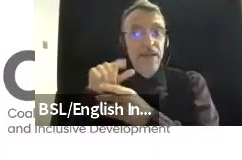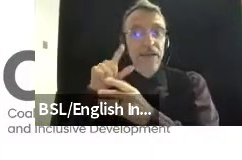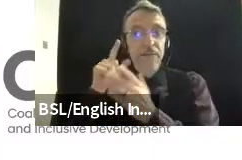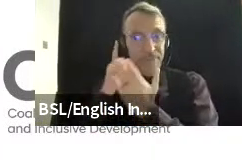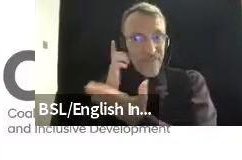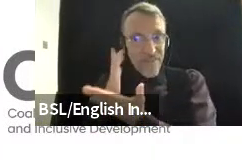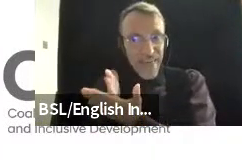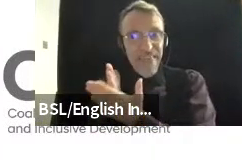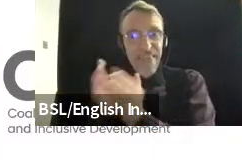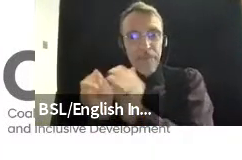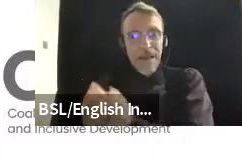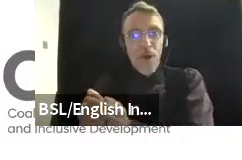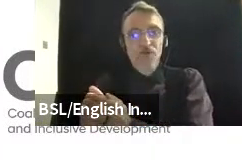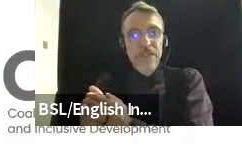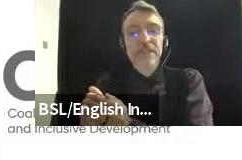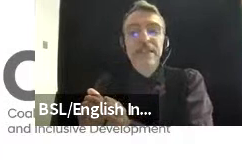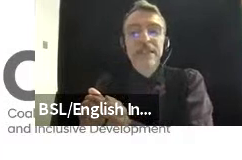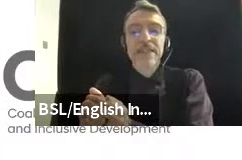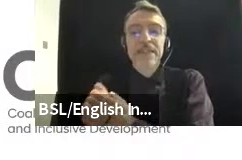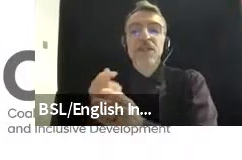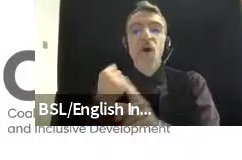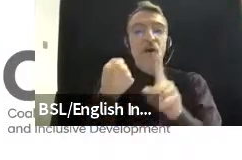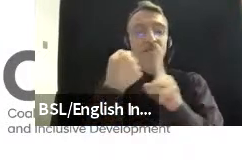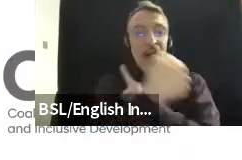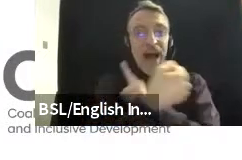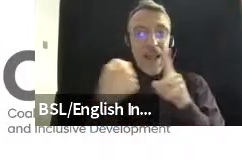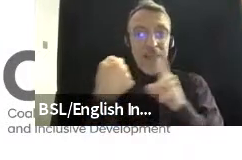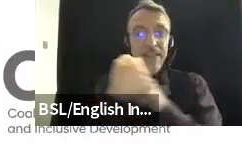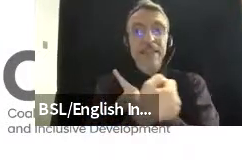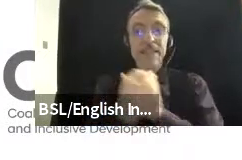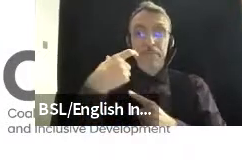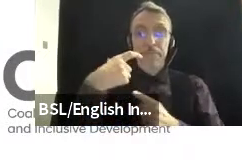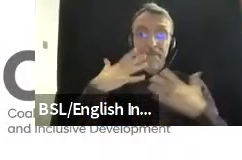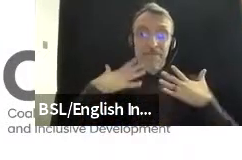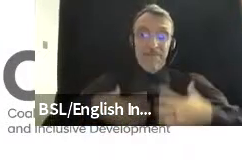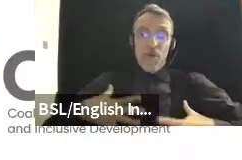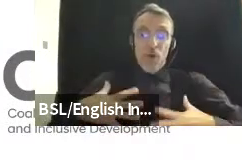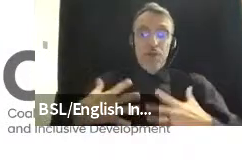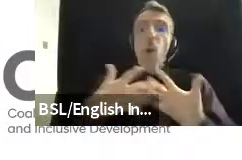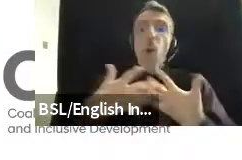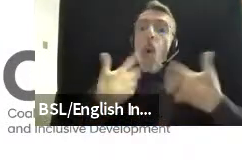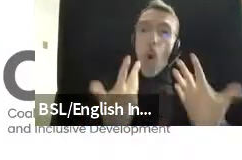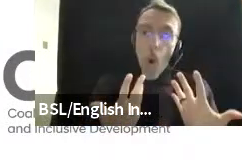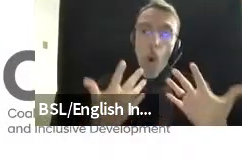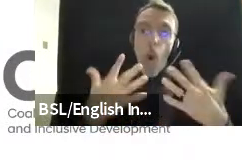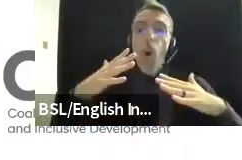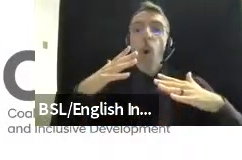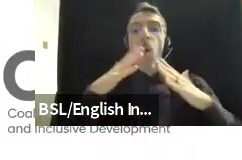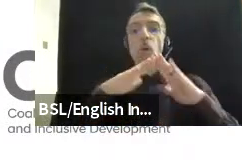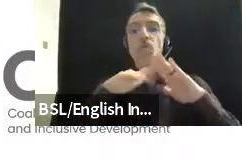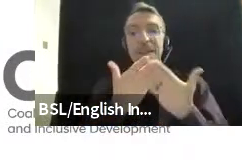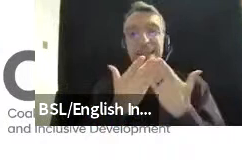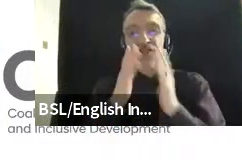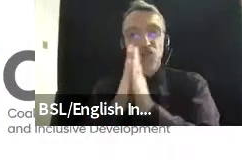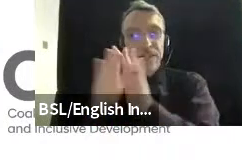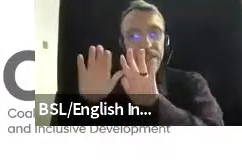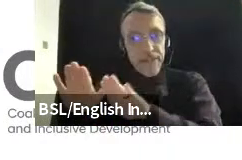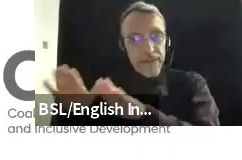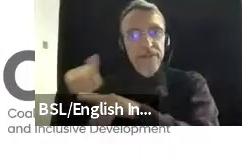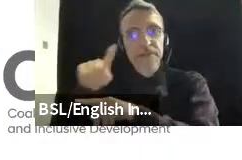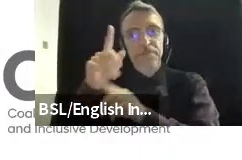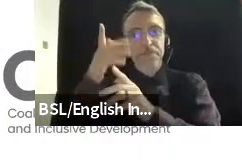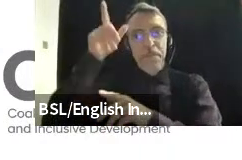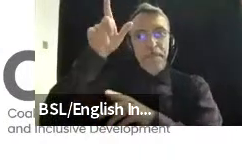minorities. And this was either violence with regards to their person or religious buildings that they held